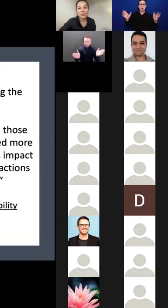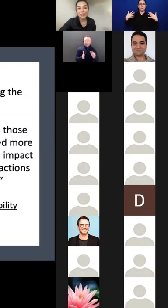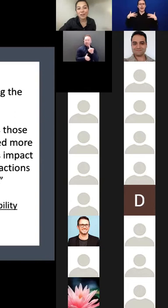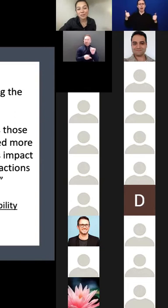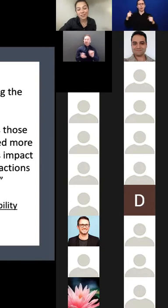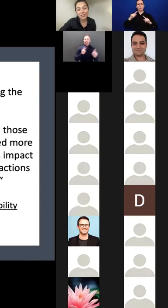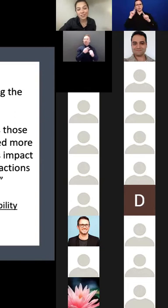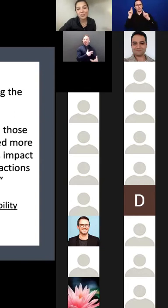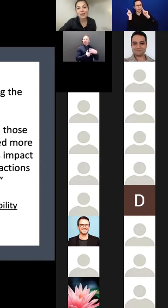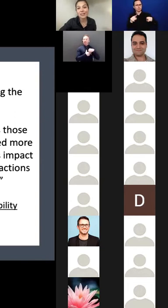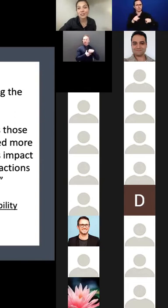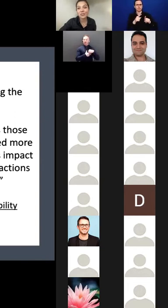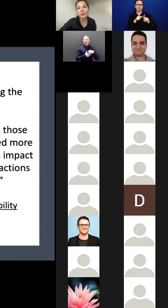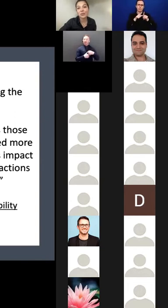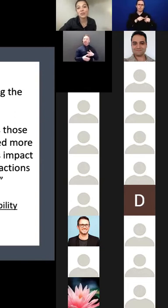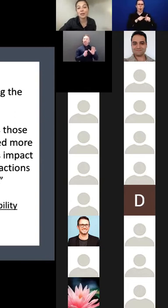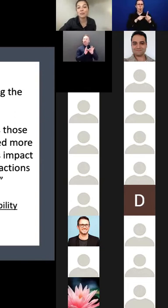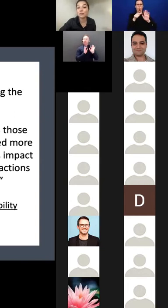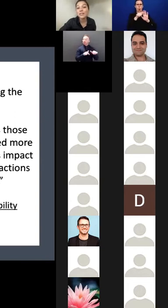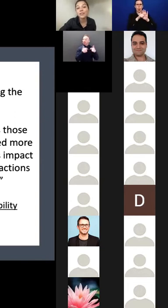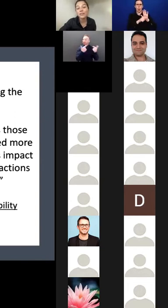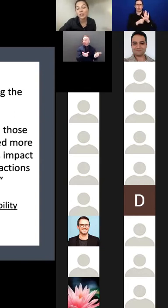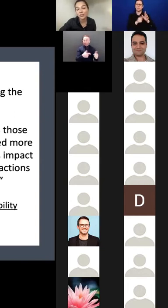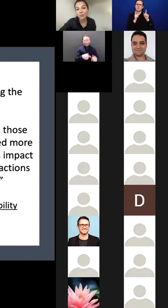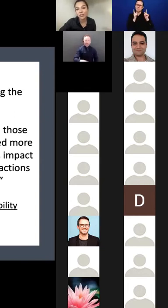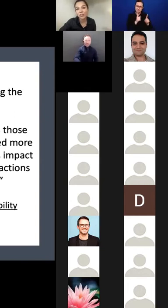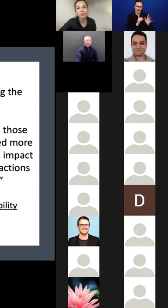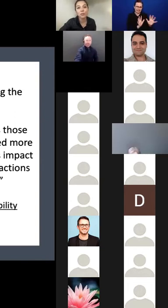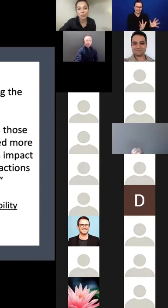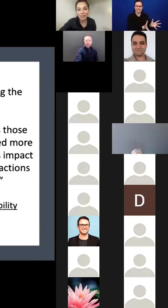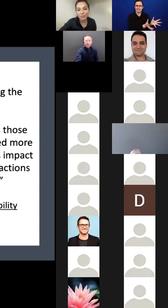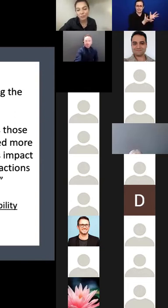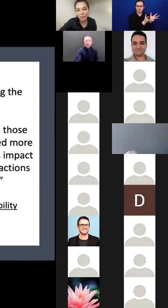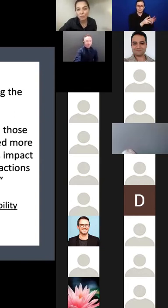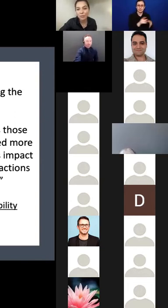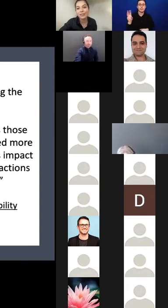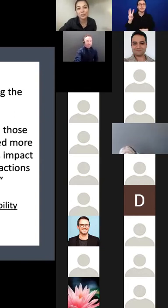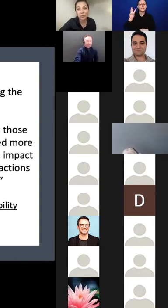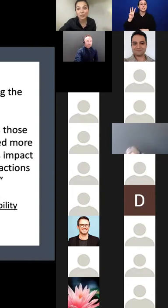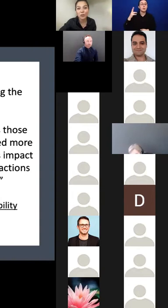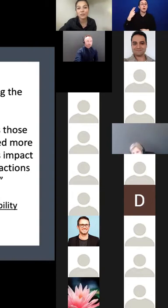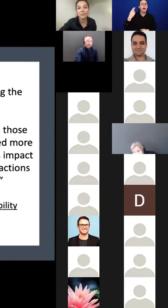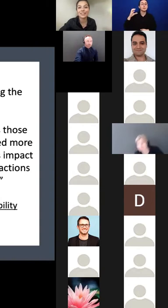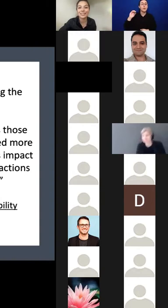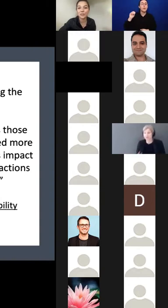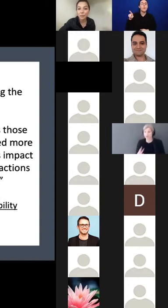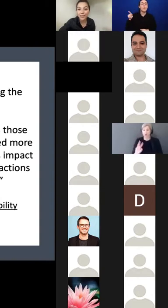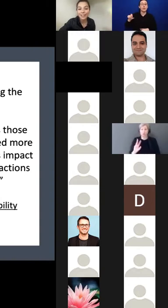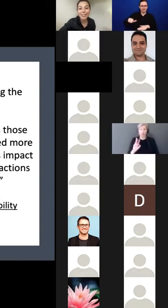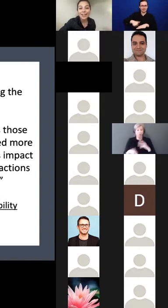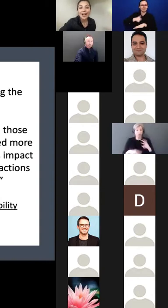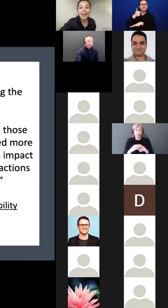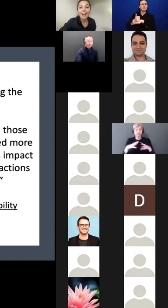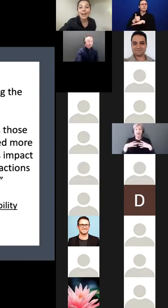The World Health Organization has also established specific considerations for persons with disabilities during the COVID-19